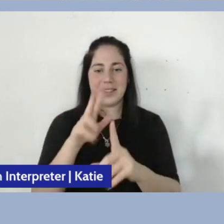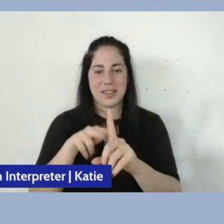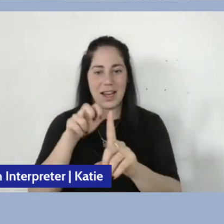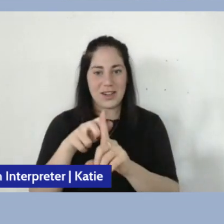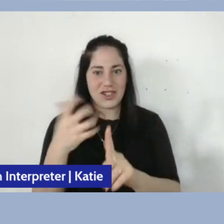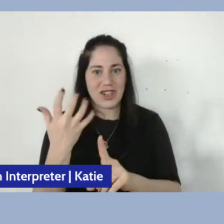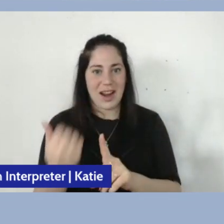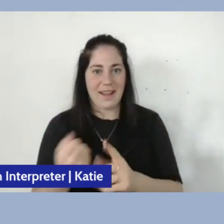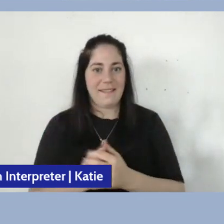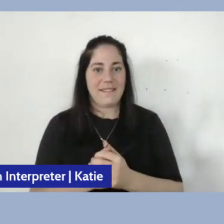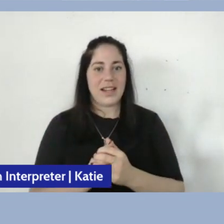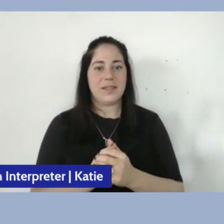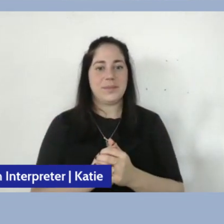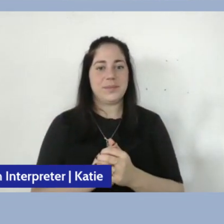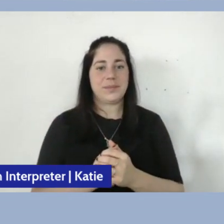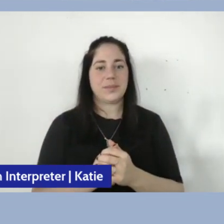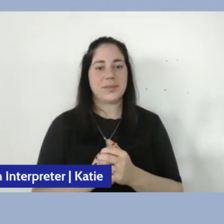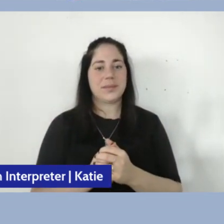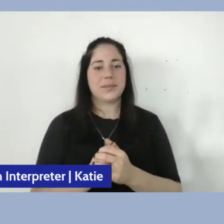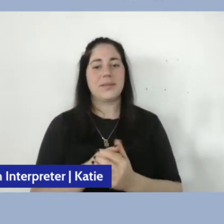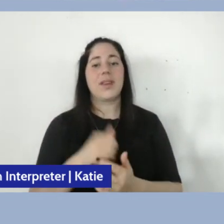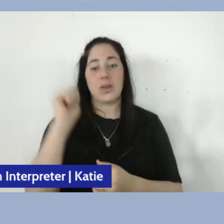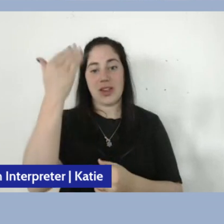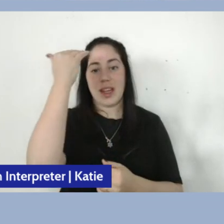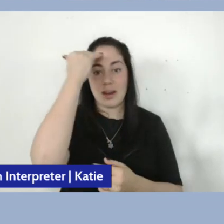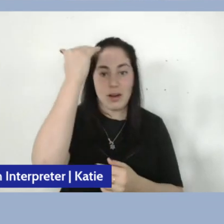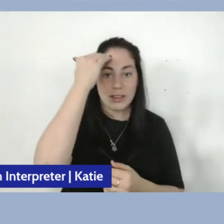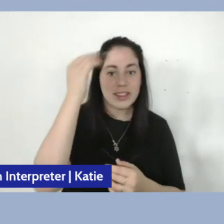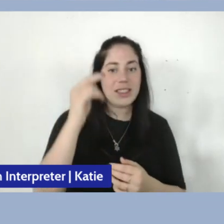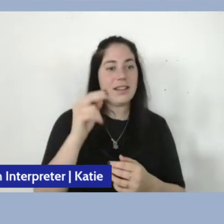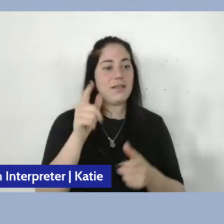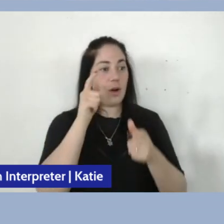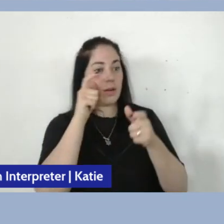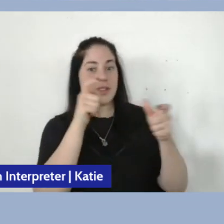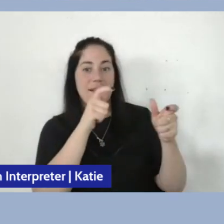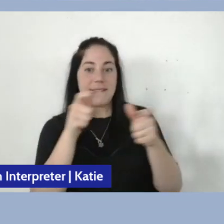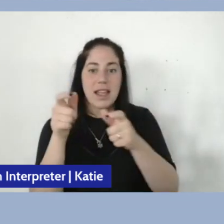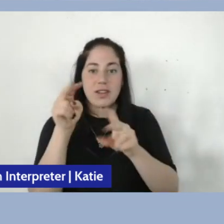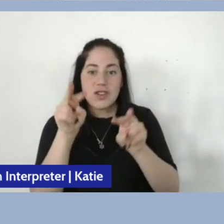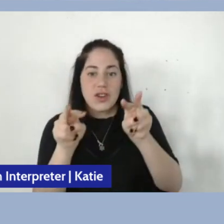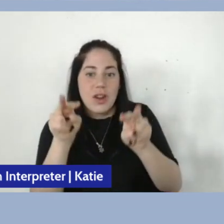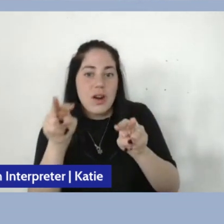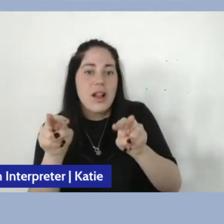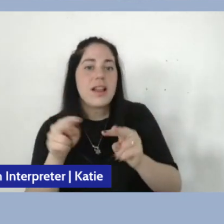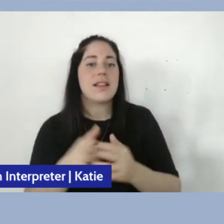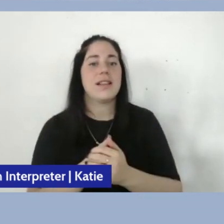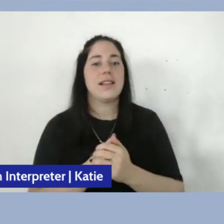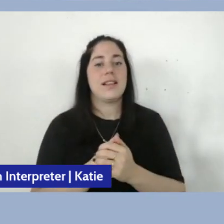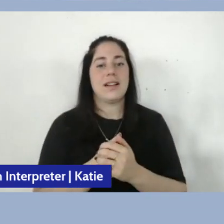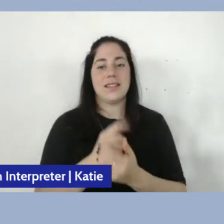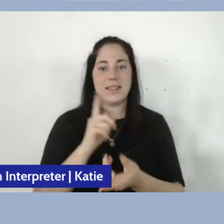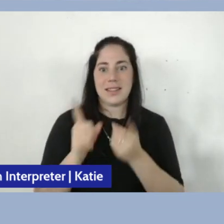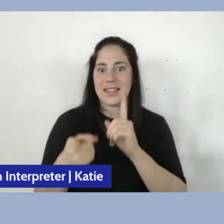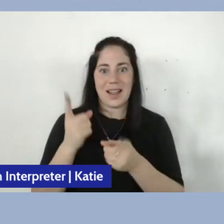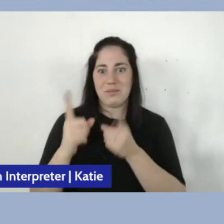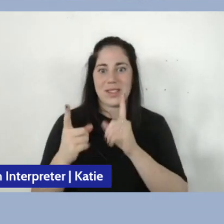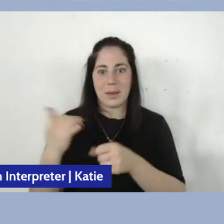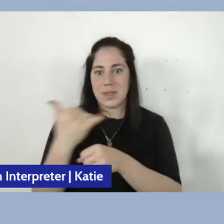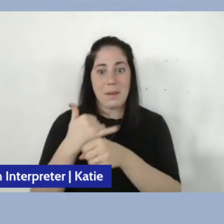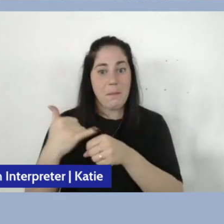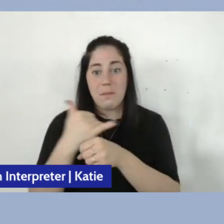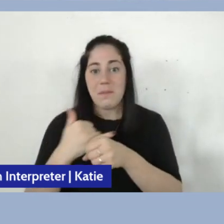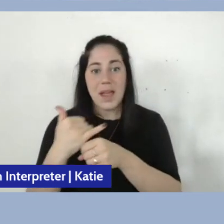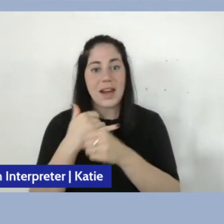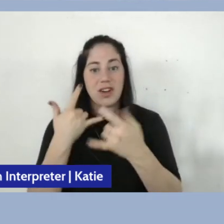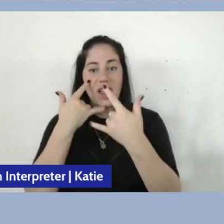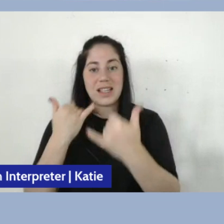tests. There's, both cognitive and observational, and maybe sometimes even medical exams. So I